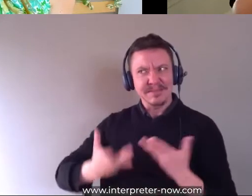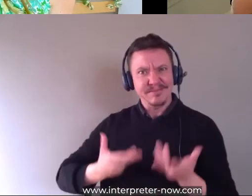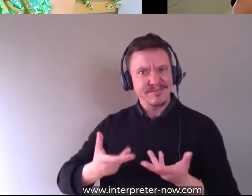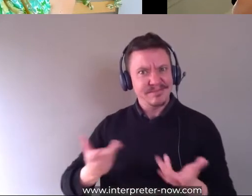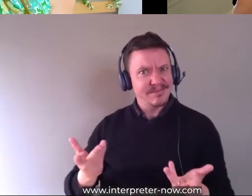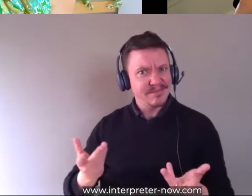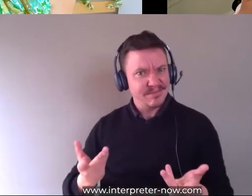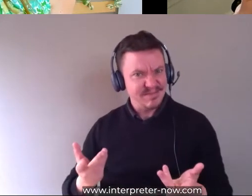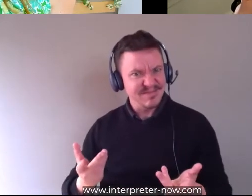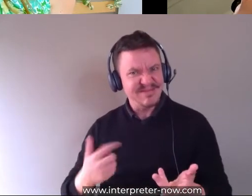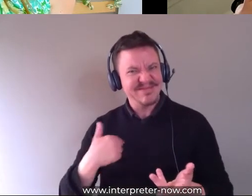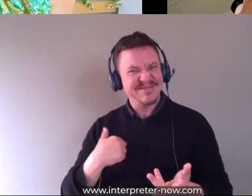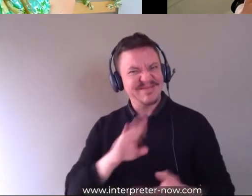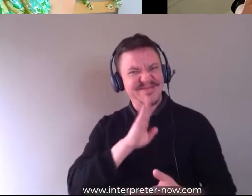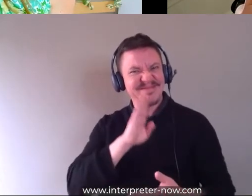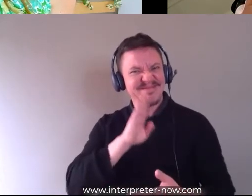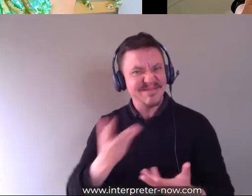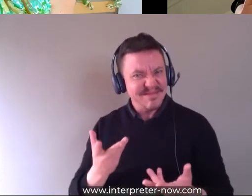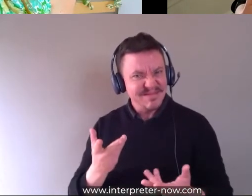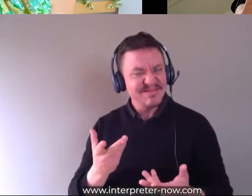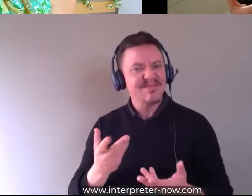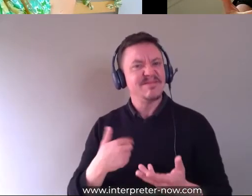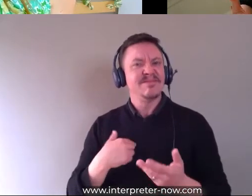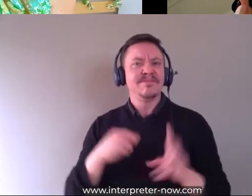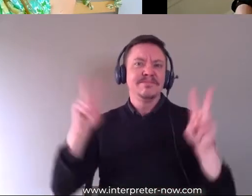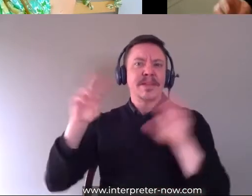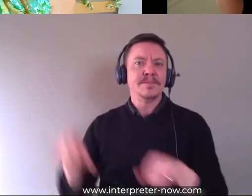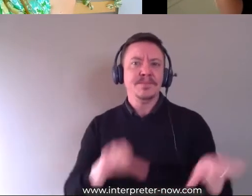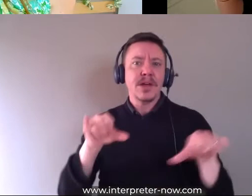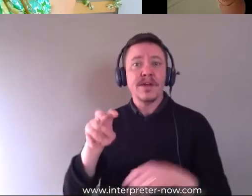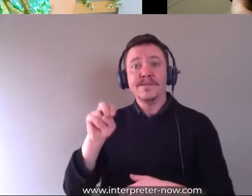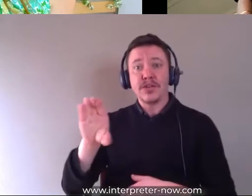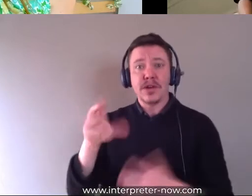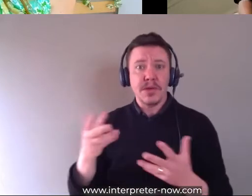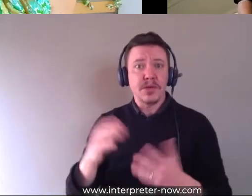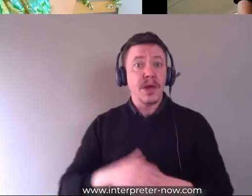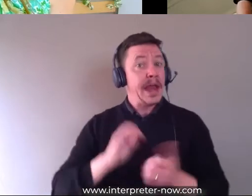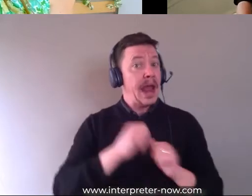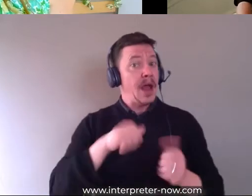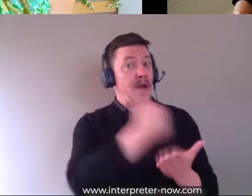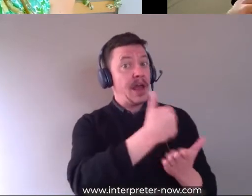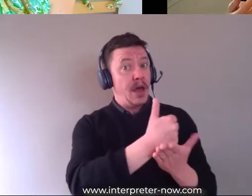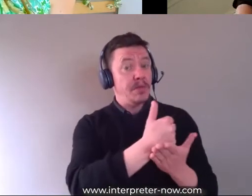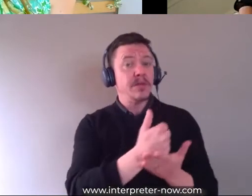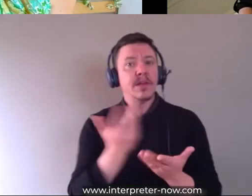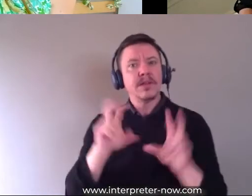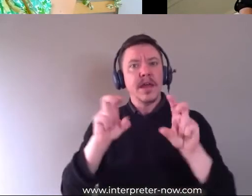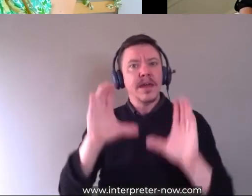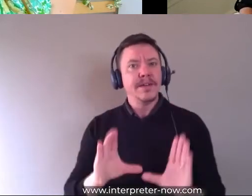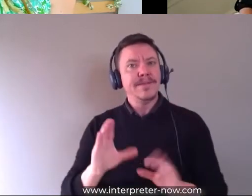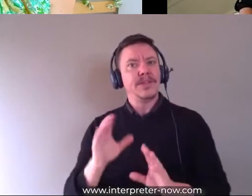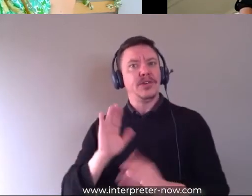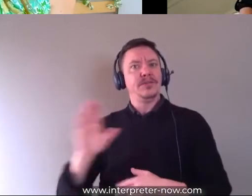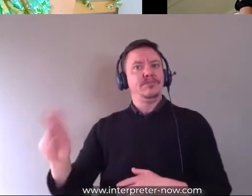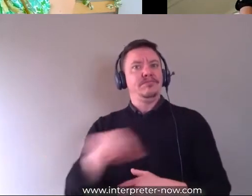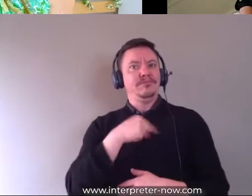the thing that was rubbing for me was that the standard line of venture is, you know, how can I help? Investors view themselves generally as very,